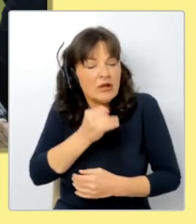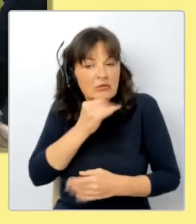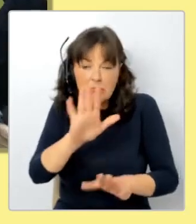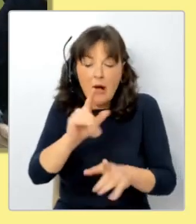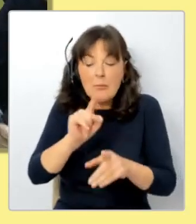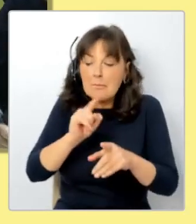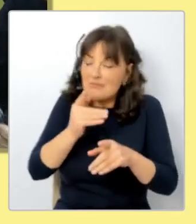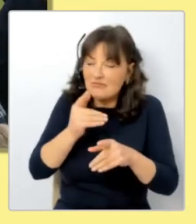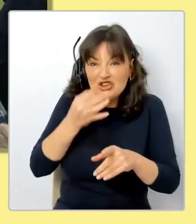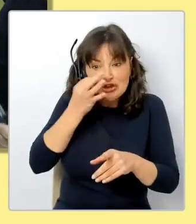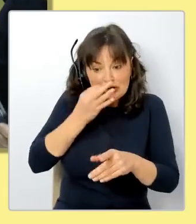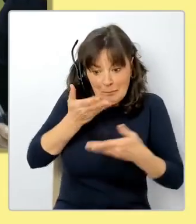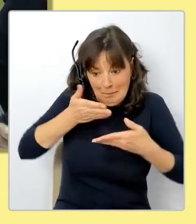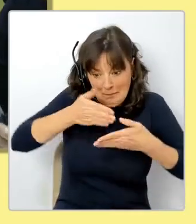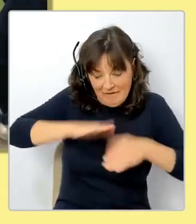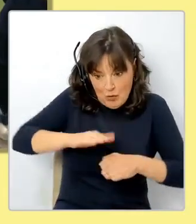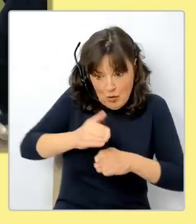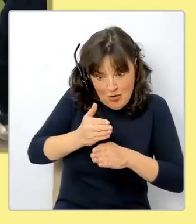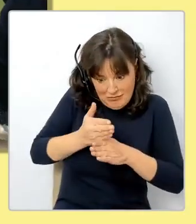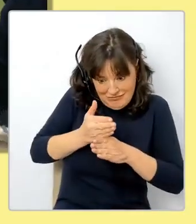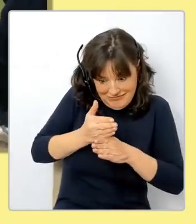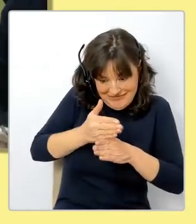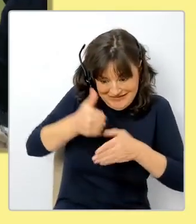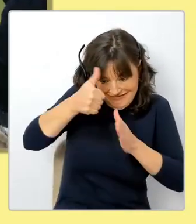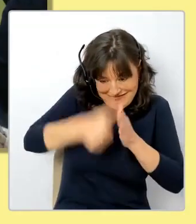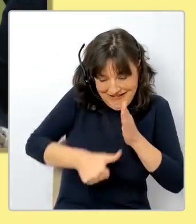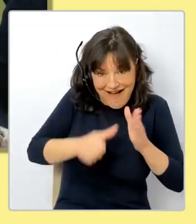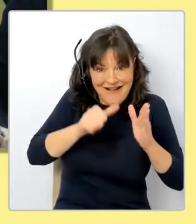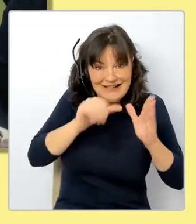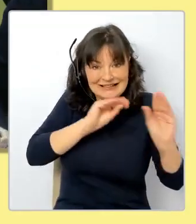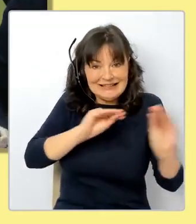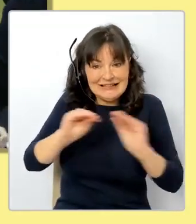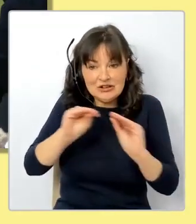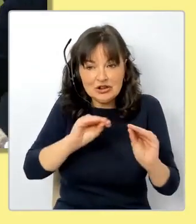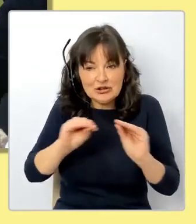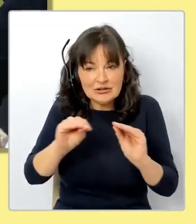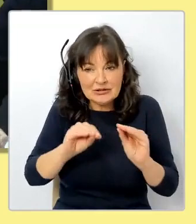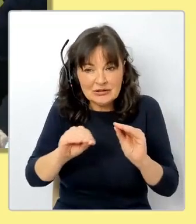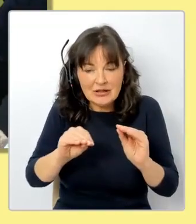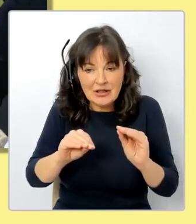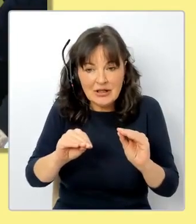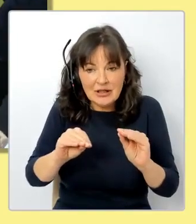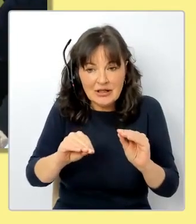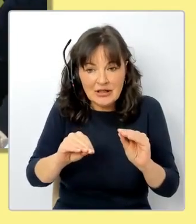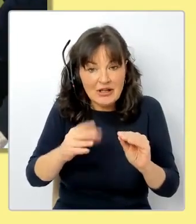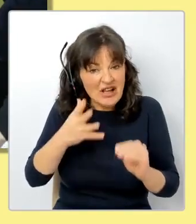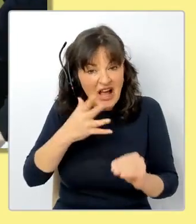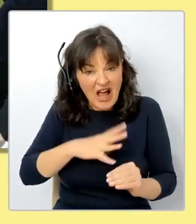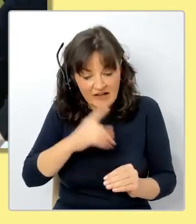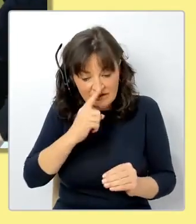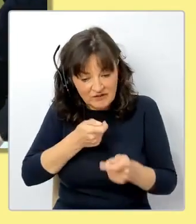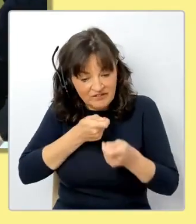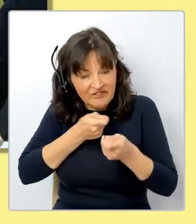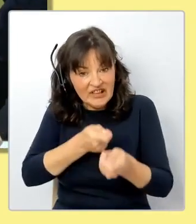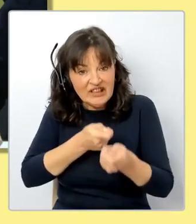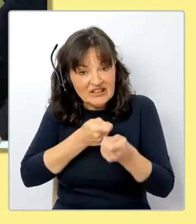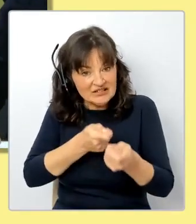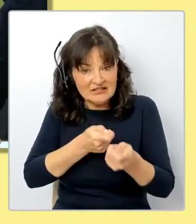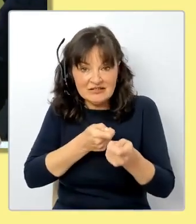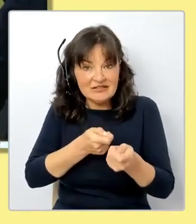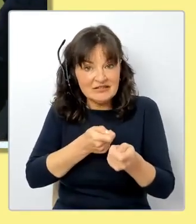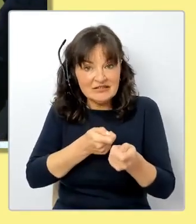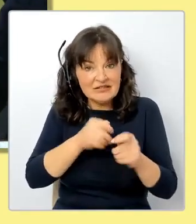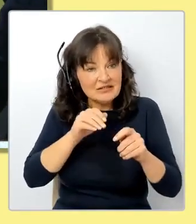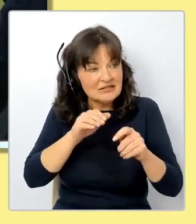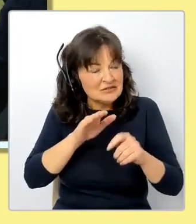start doing the teaching, you've got to try and fill these wee babies, wee kids' bellies. And some of them are 4 years